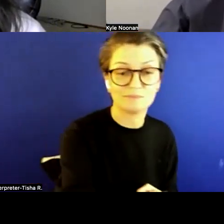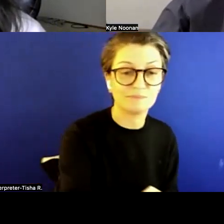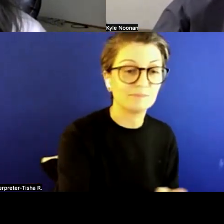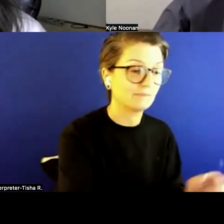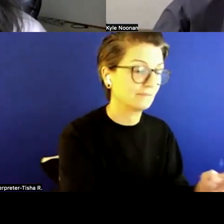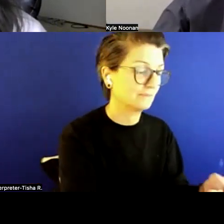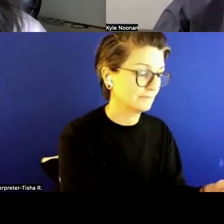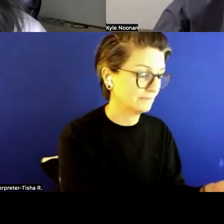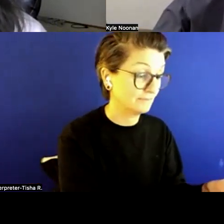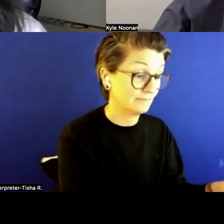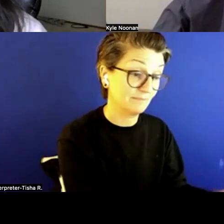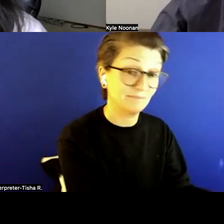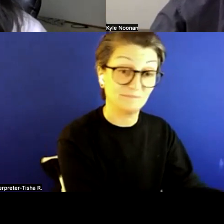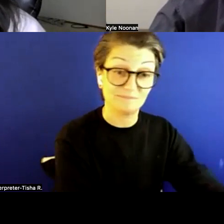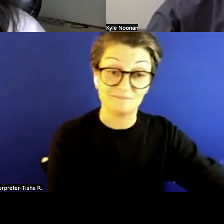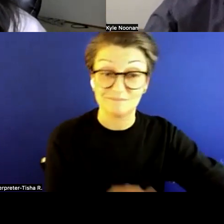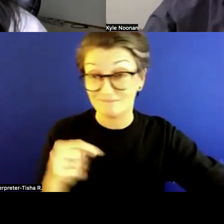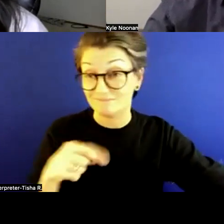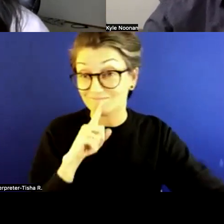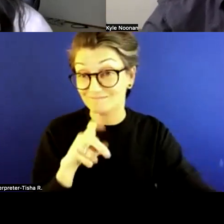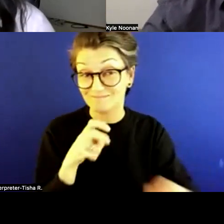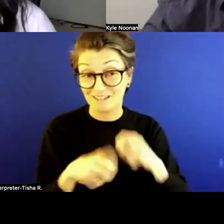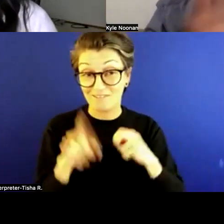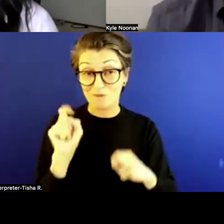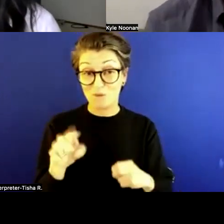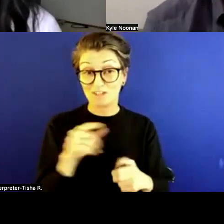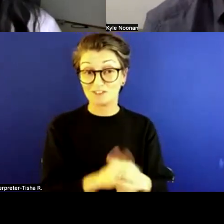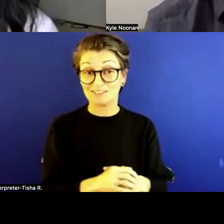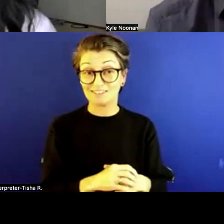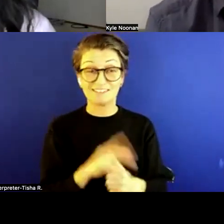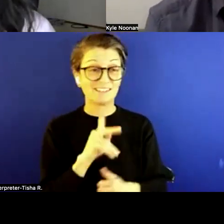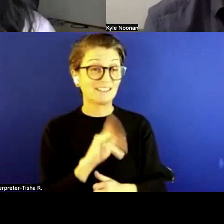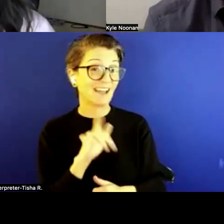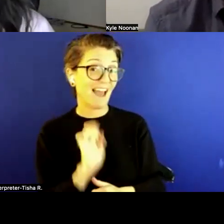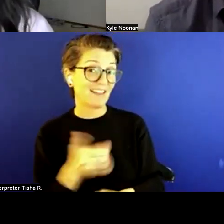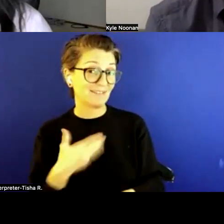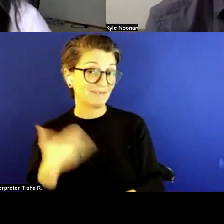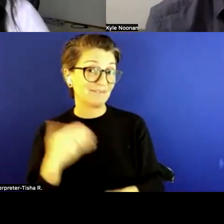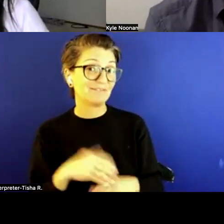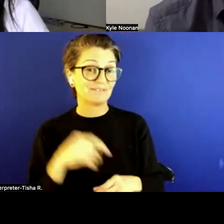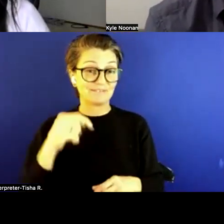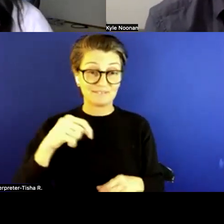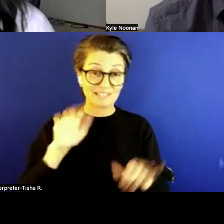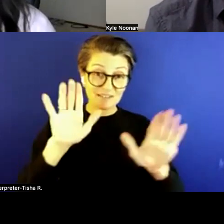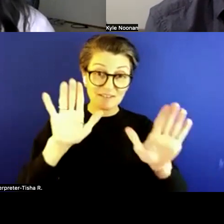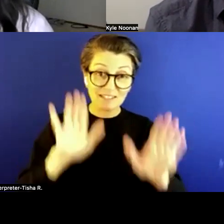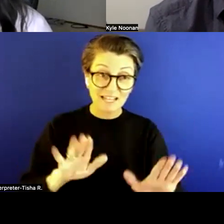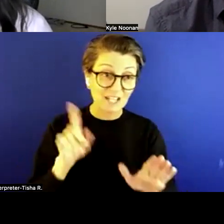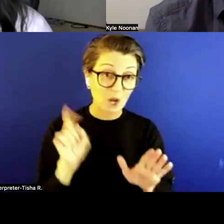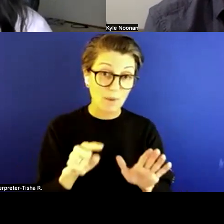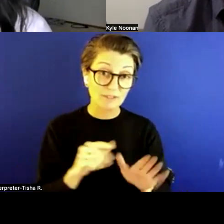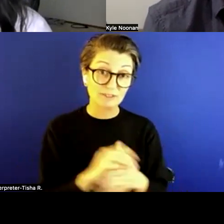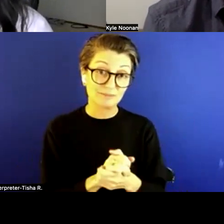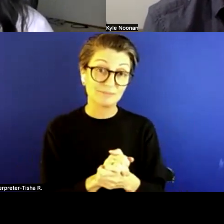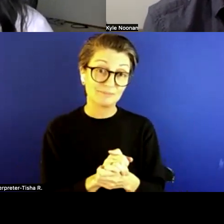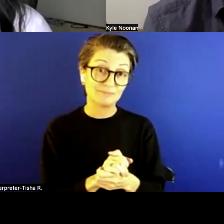Very, very difficult questions. Oh my goodness. Yeah, this is Kyle. These are fantastic questions. I think just being